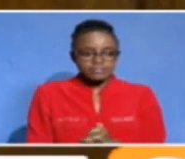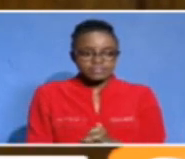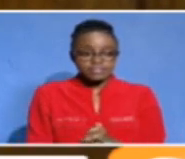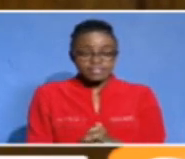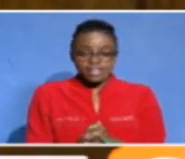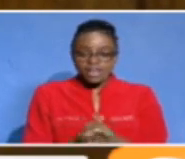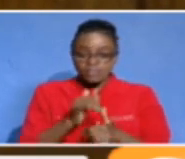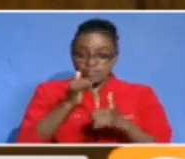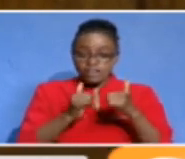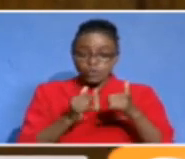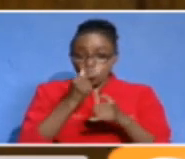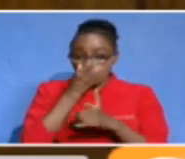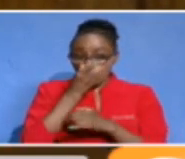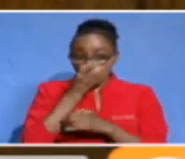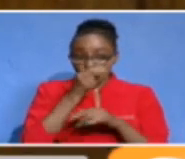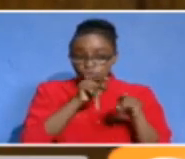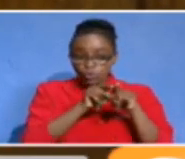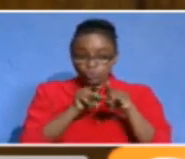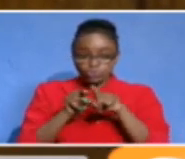Lastly, we wish to